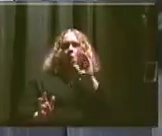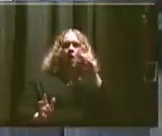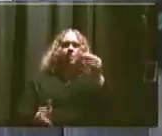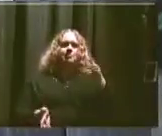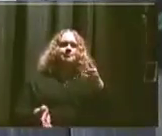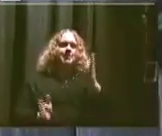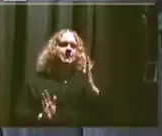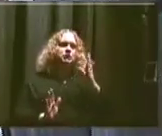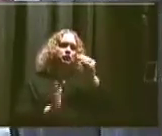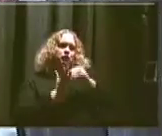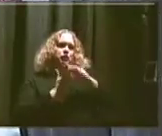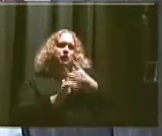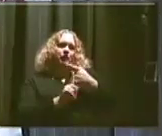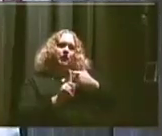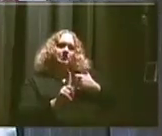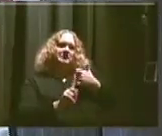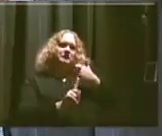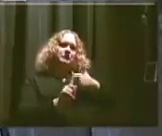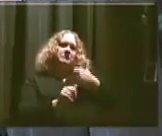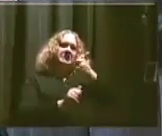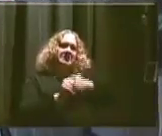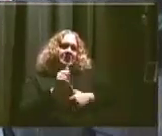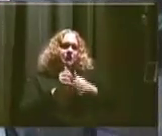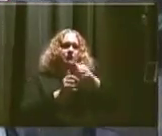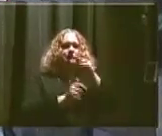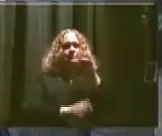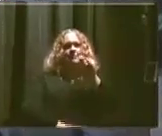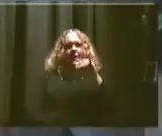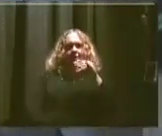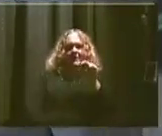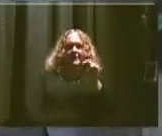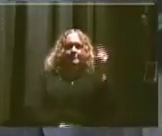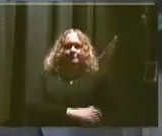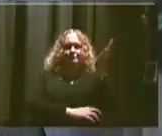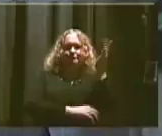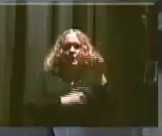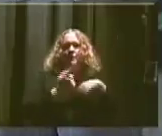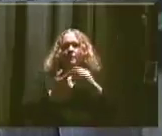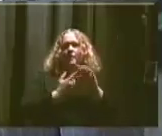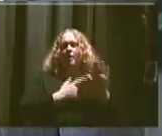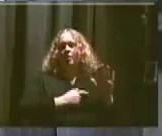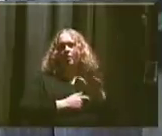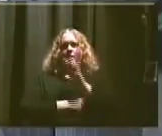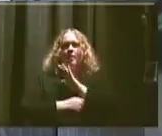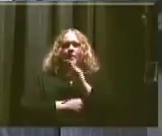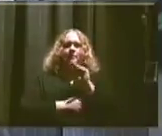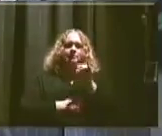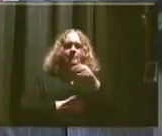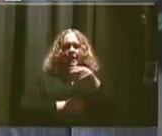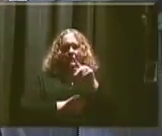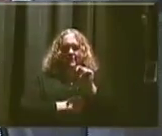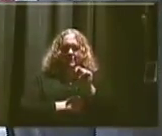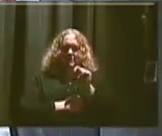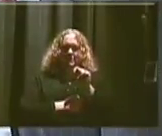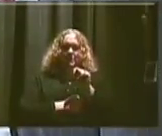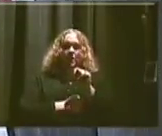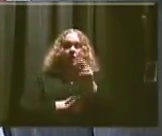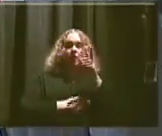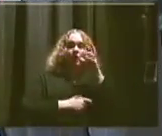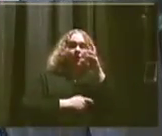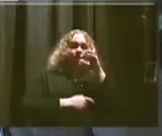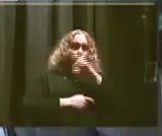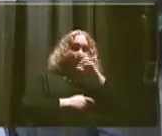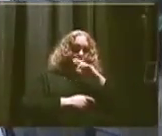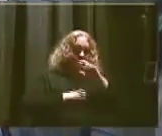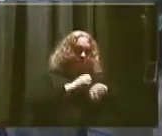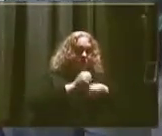about their magnet. Now, in their freshman year, each student will rotate for 3 weeks through each magnet.